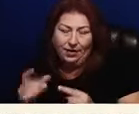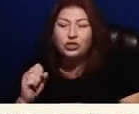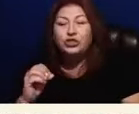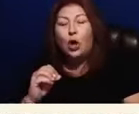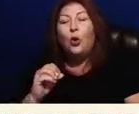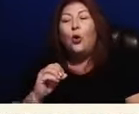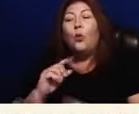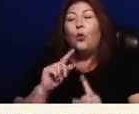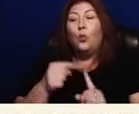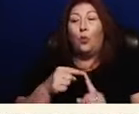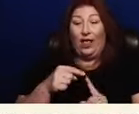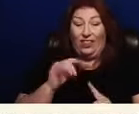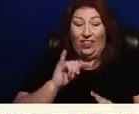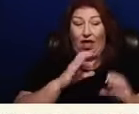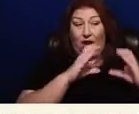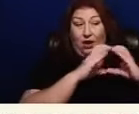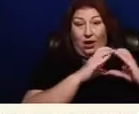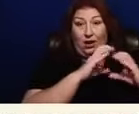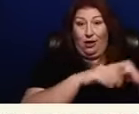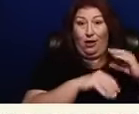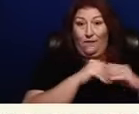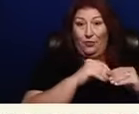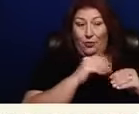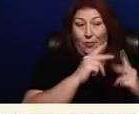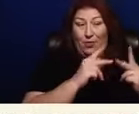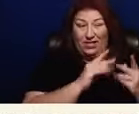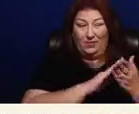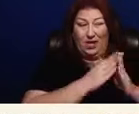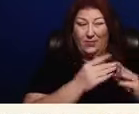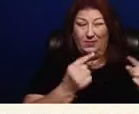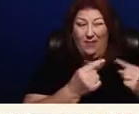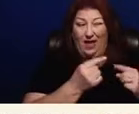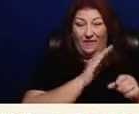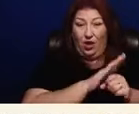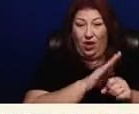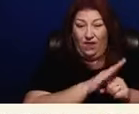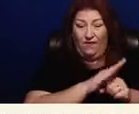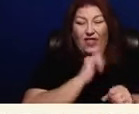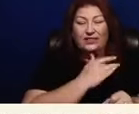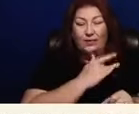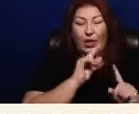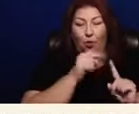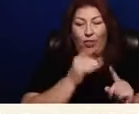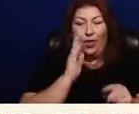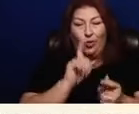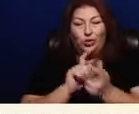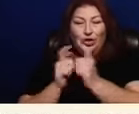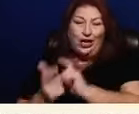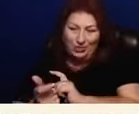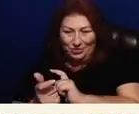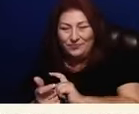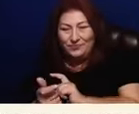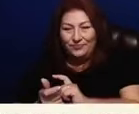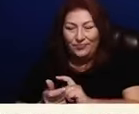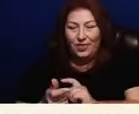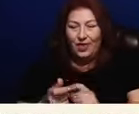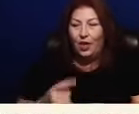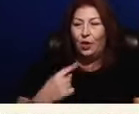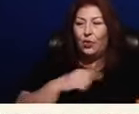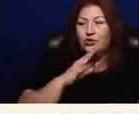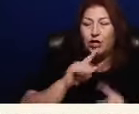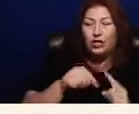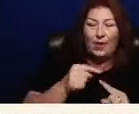this comfortable place gets painful enough, that's usually when people change. If we have that growth mindset we talked about yesterday, and we're able to